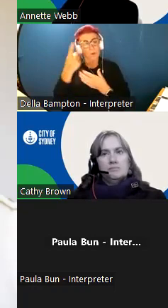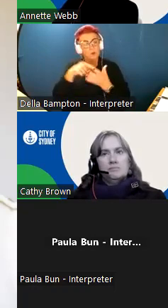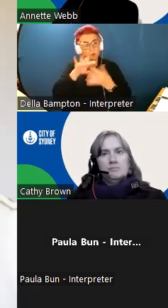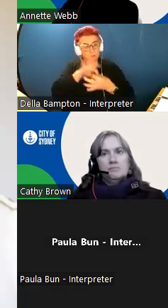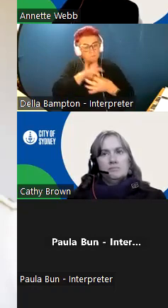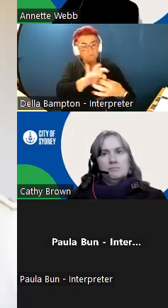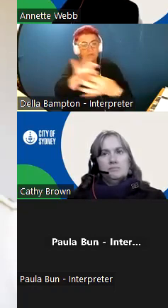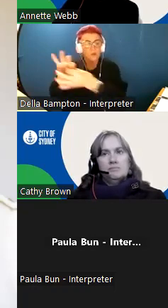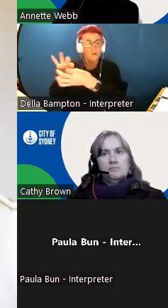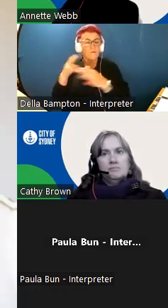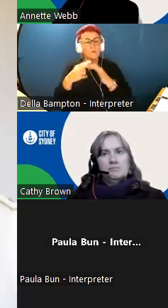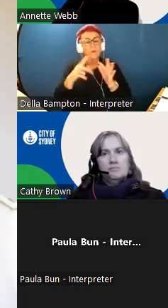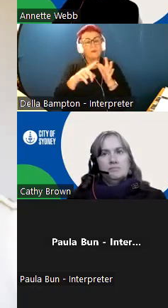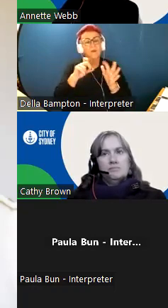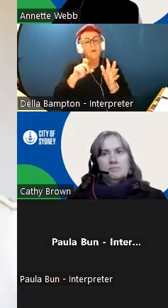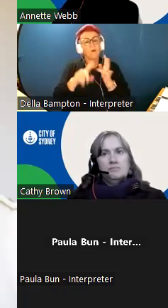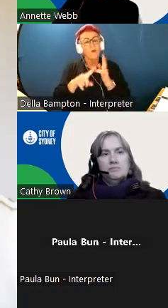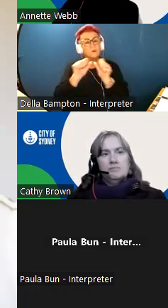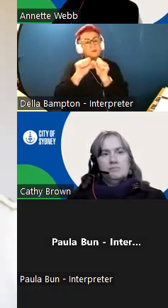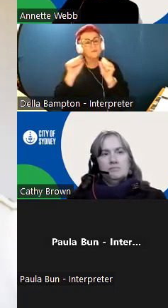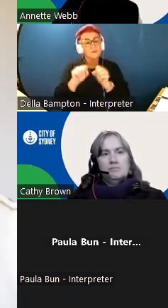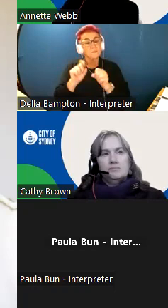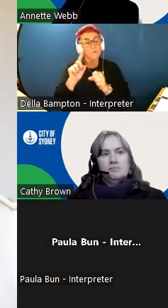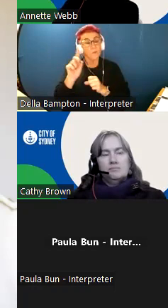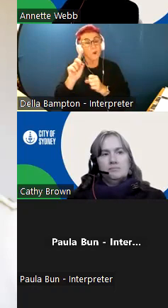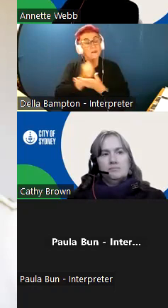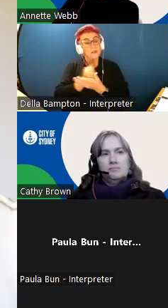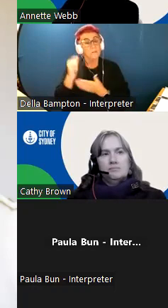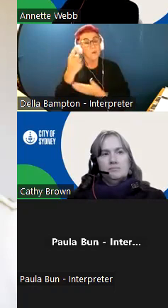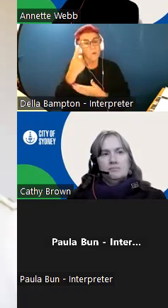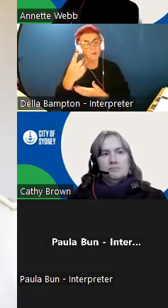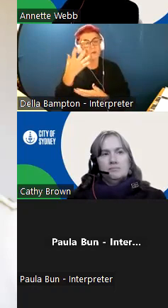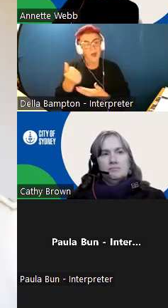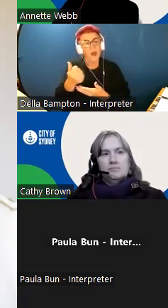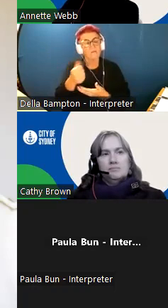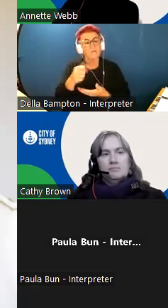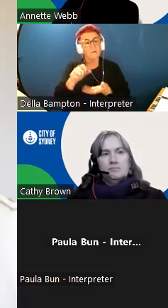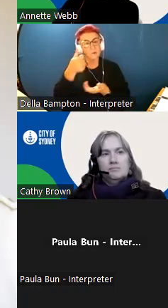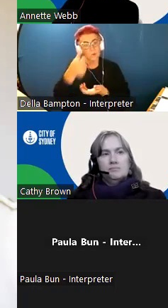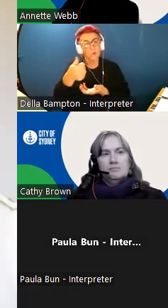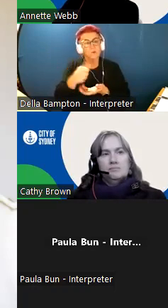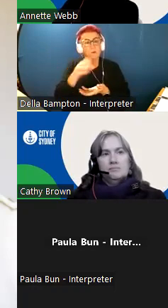ecosystem. And one of the most critical needs is for affordable housing for artists.